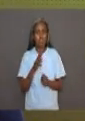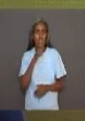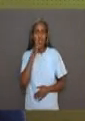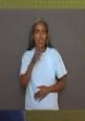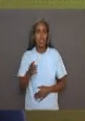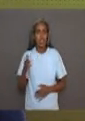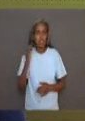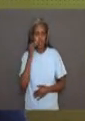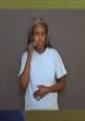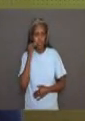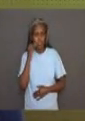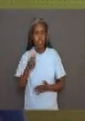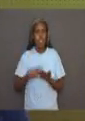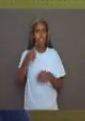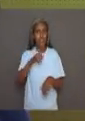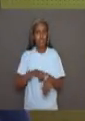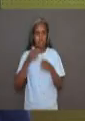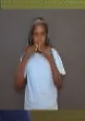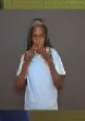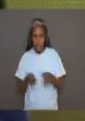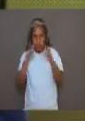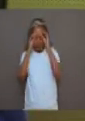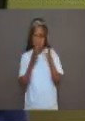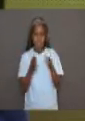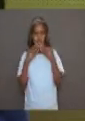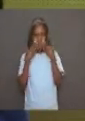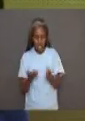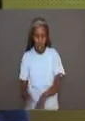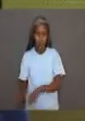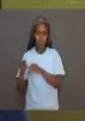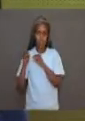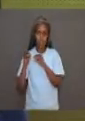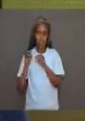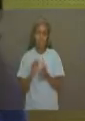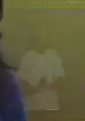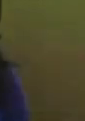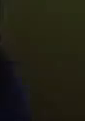Until next time, thank you, teacher. Thank you, students.